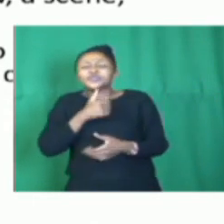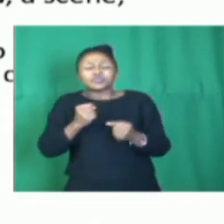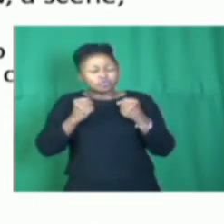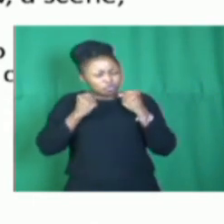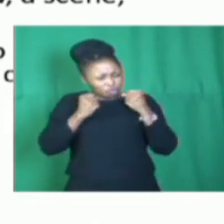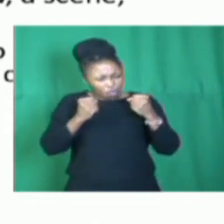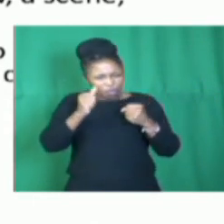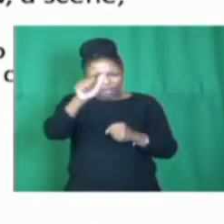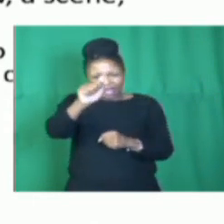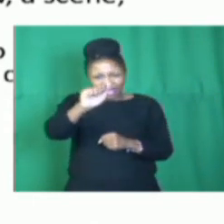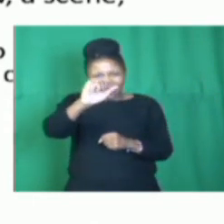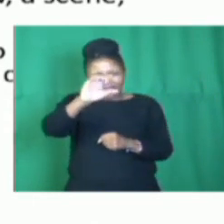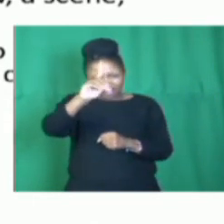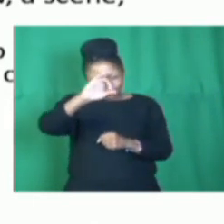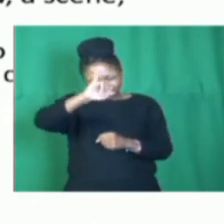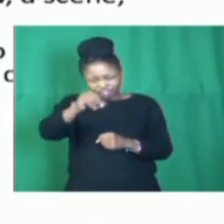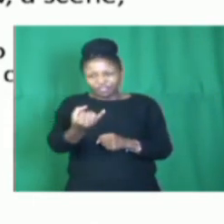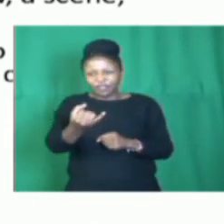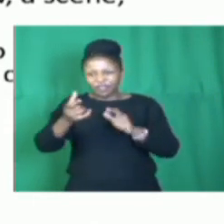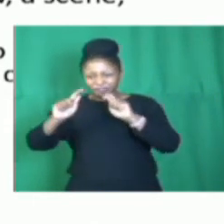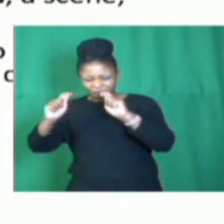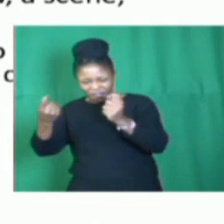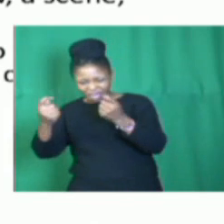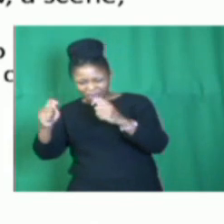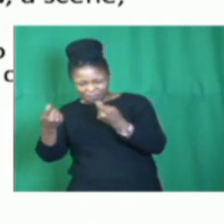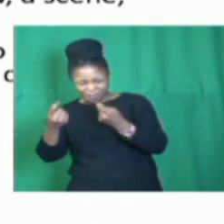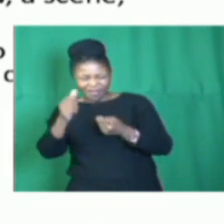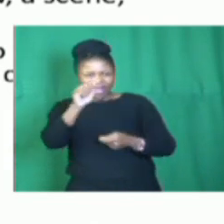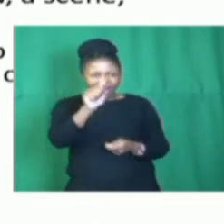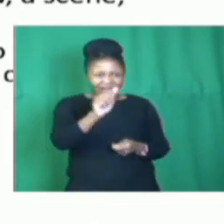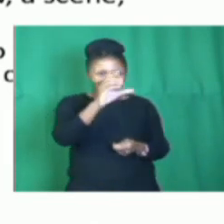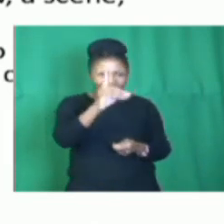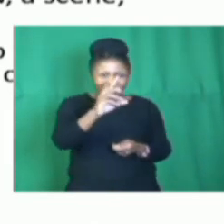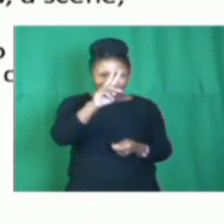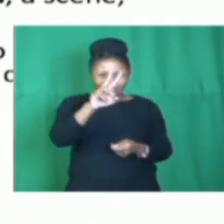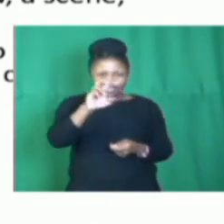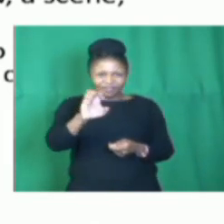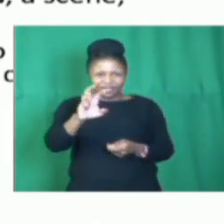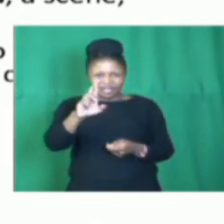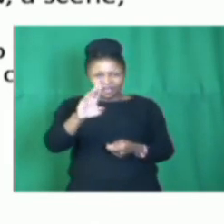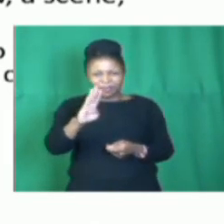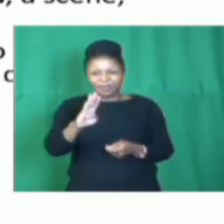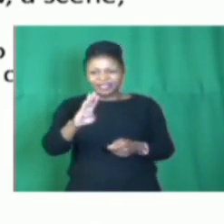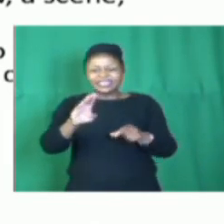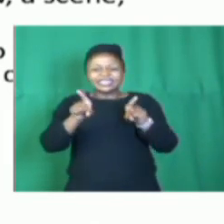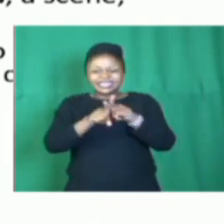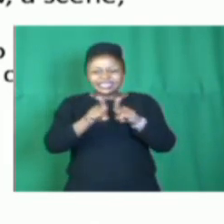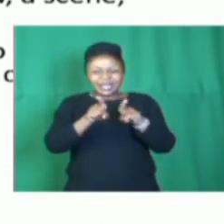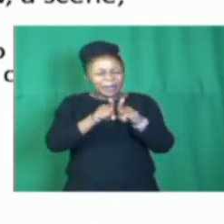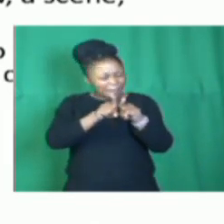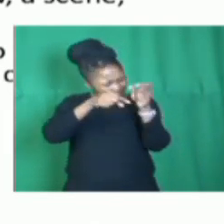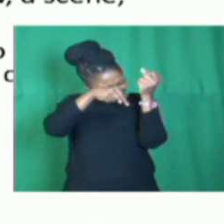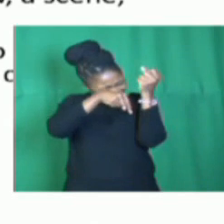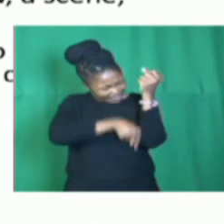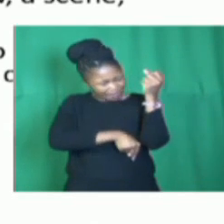adjectives, verbs, adverbs, as well as sensory details, which are very important.